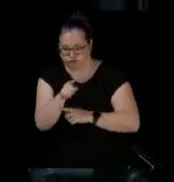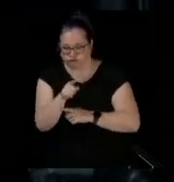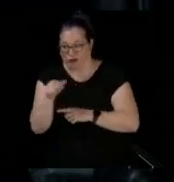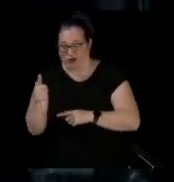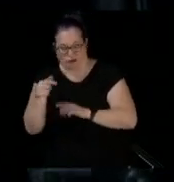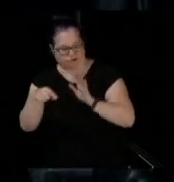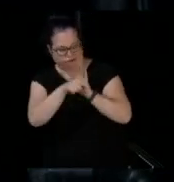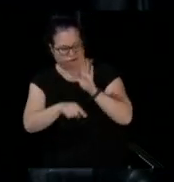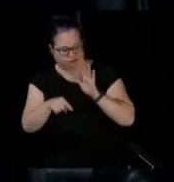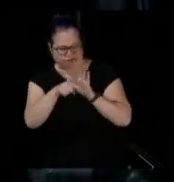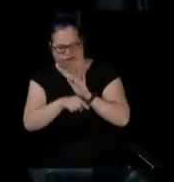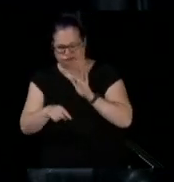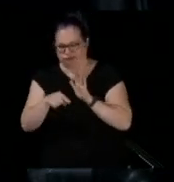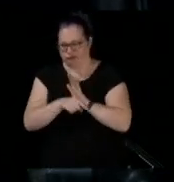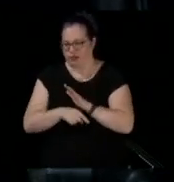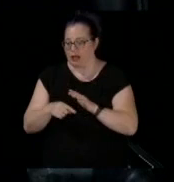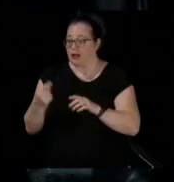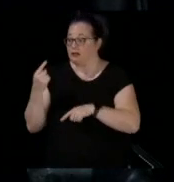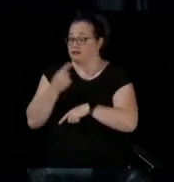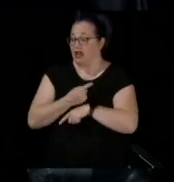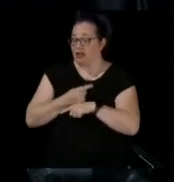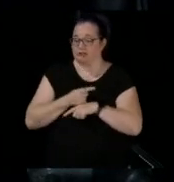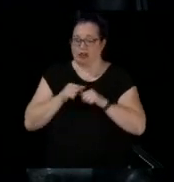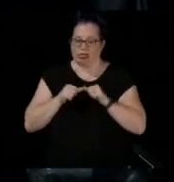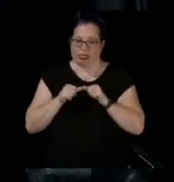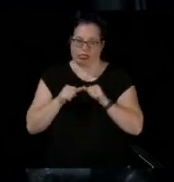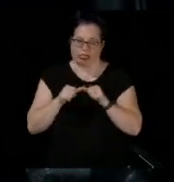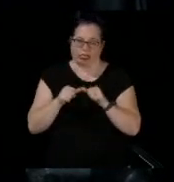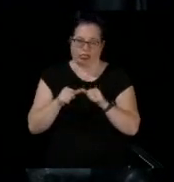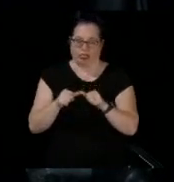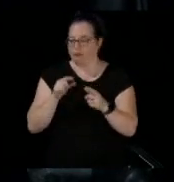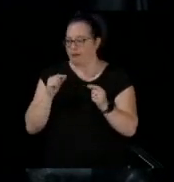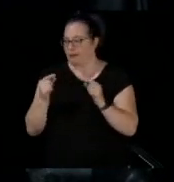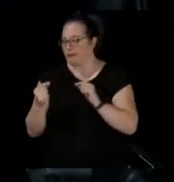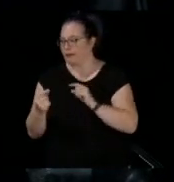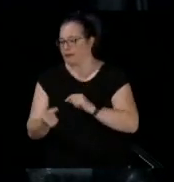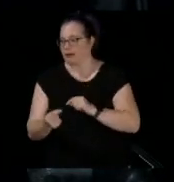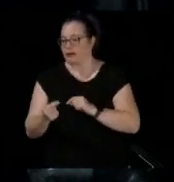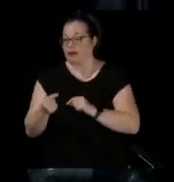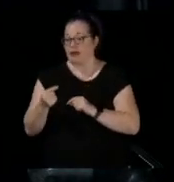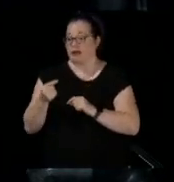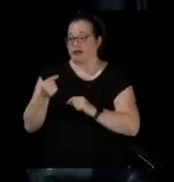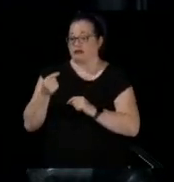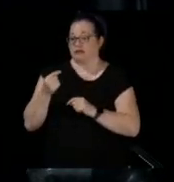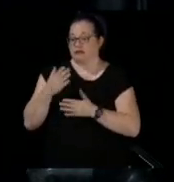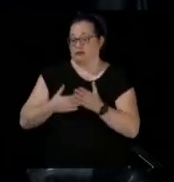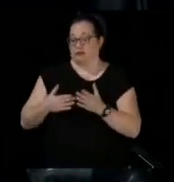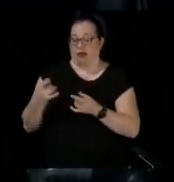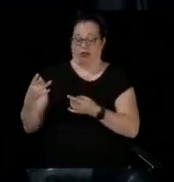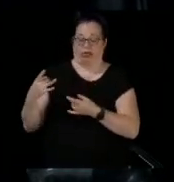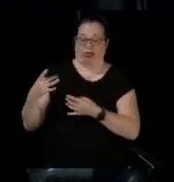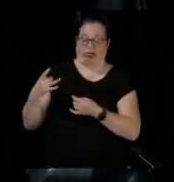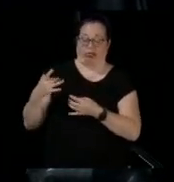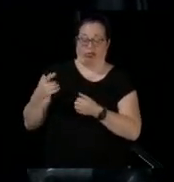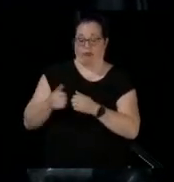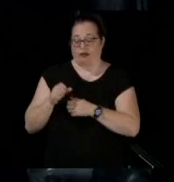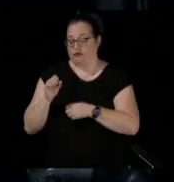like eternities, the rumor mill, bouts of haterade served with a side of shade.